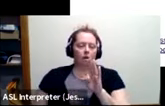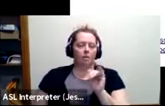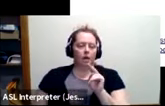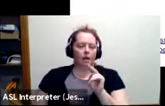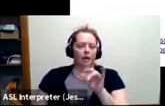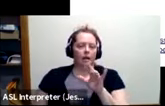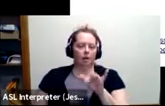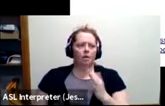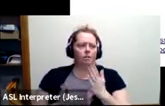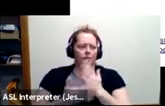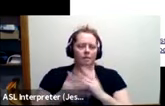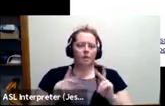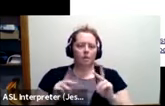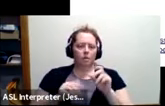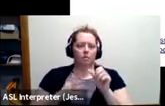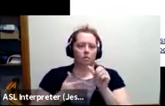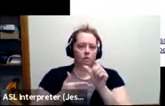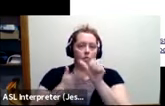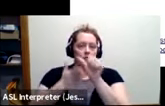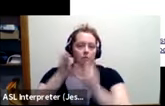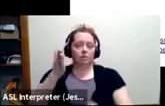their gender identity.